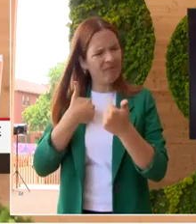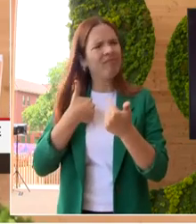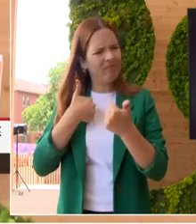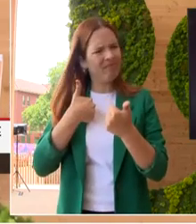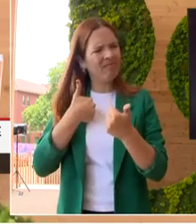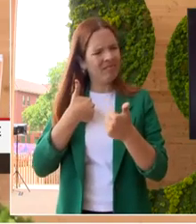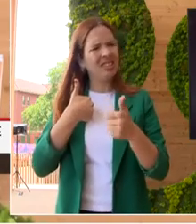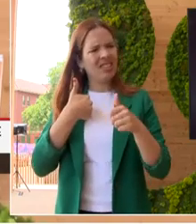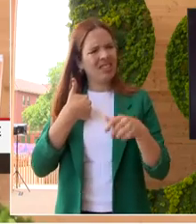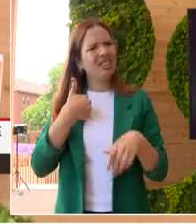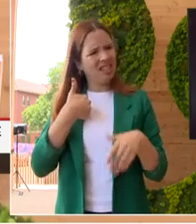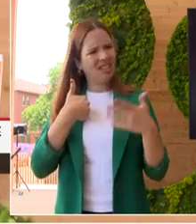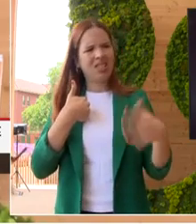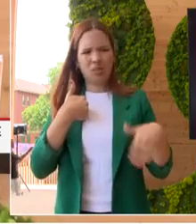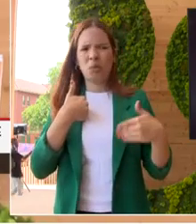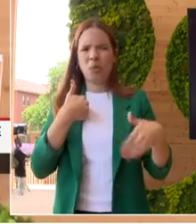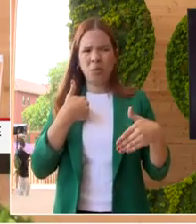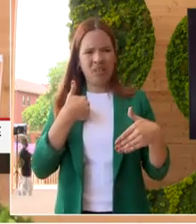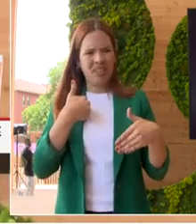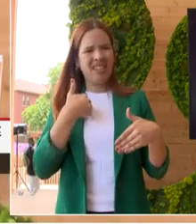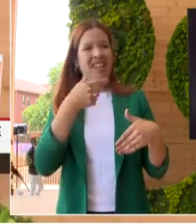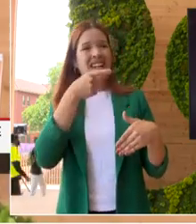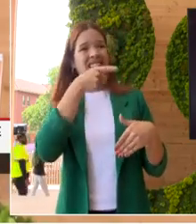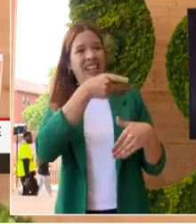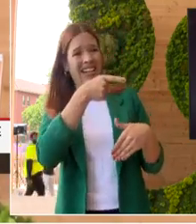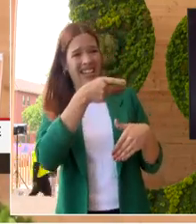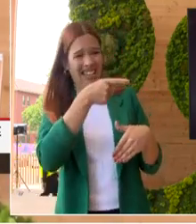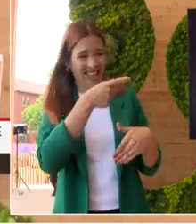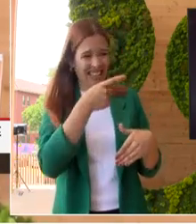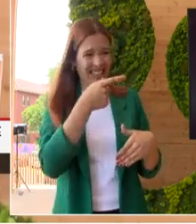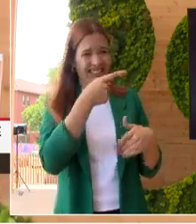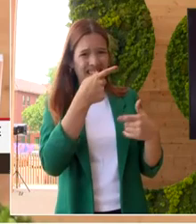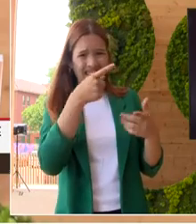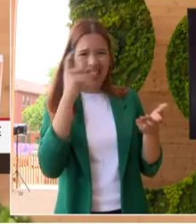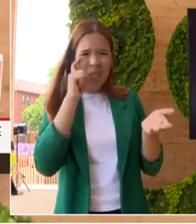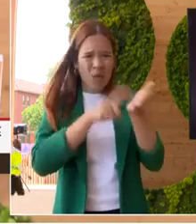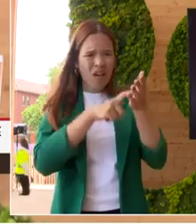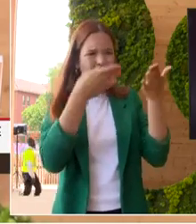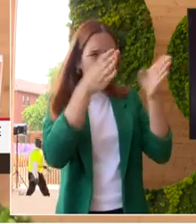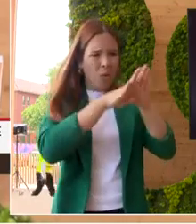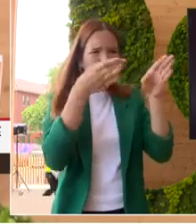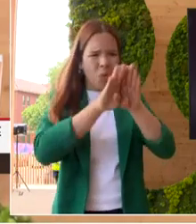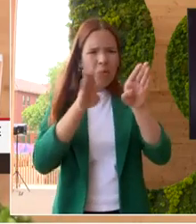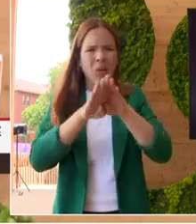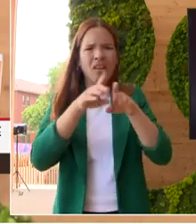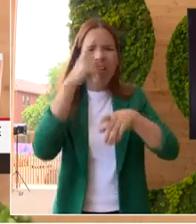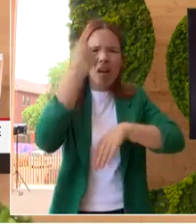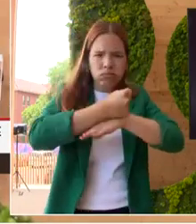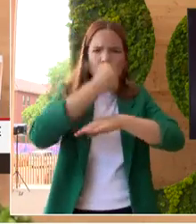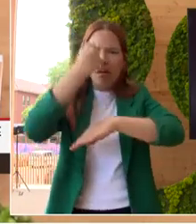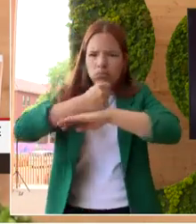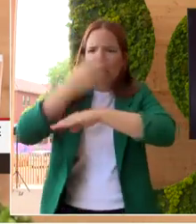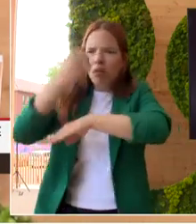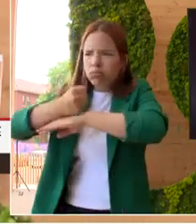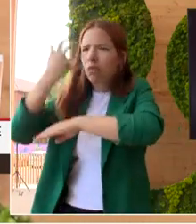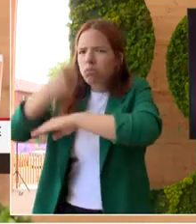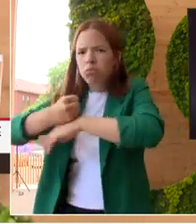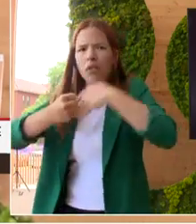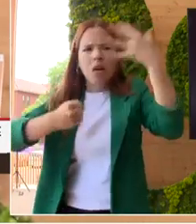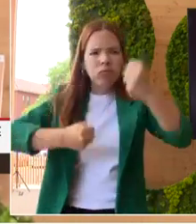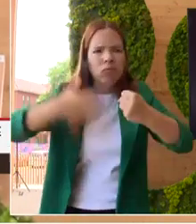and Jahar closed down right next door. Mike, Citations closed down, then Uniontown closed down, and we were feeling kind of